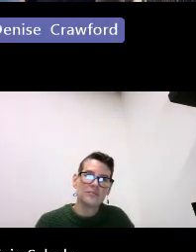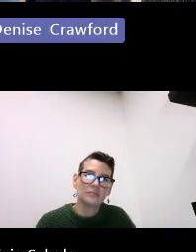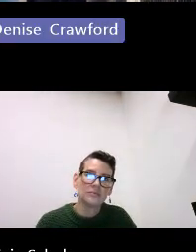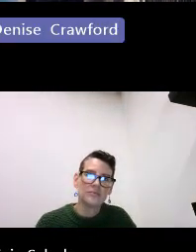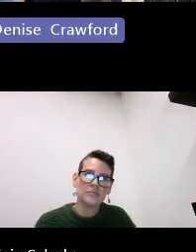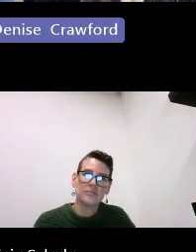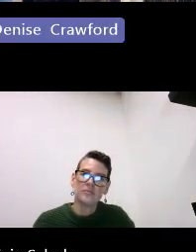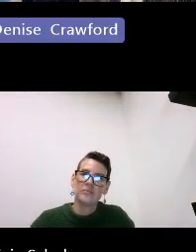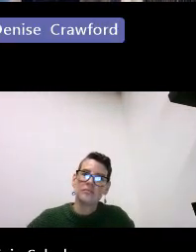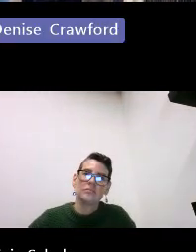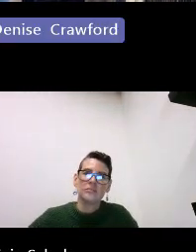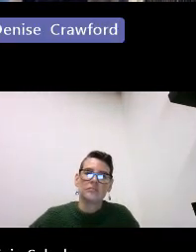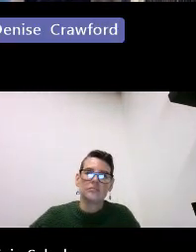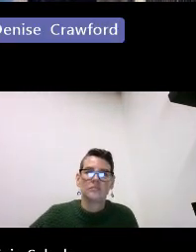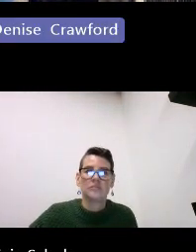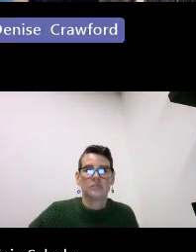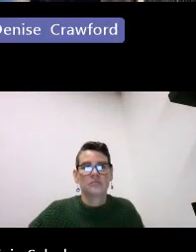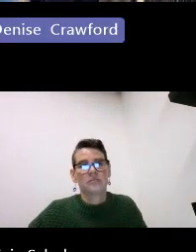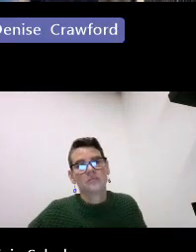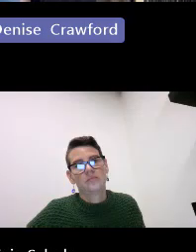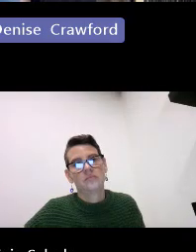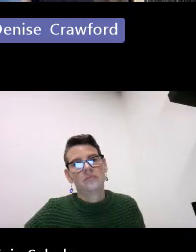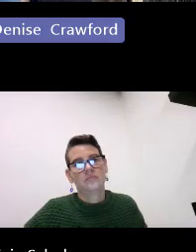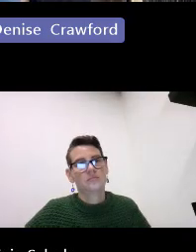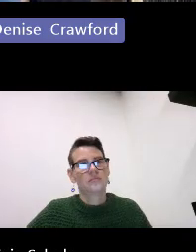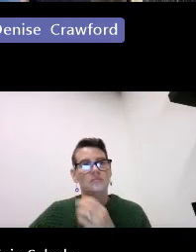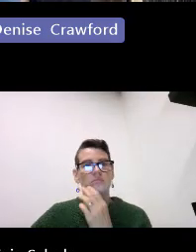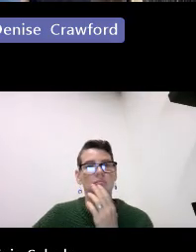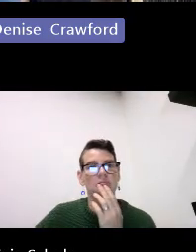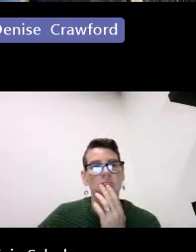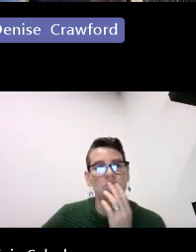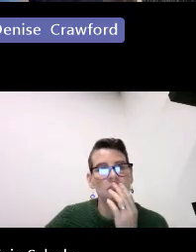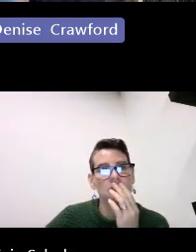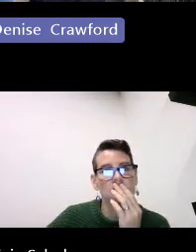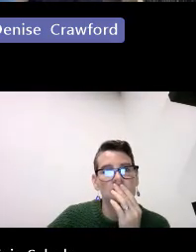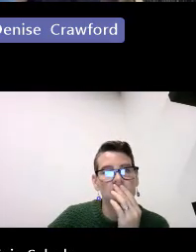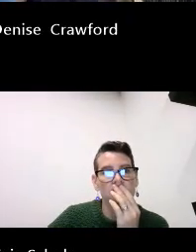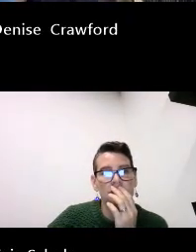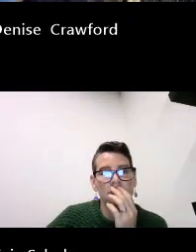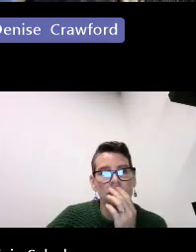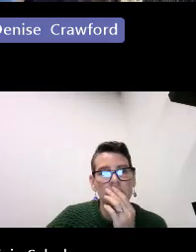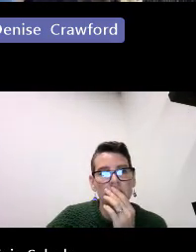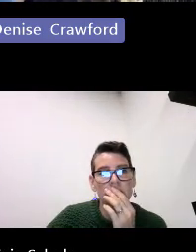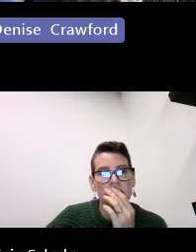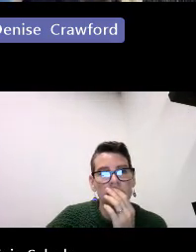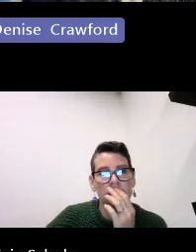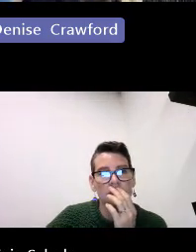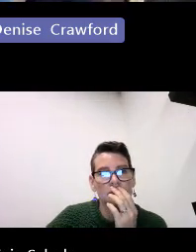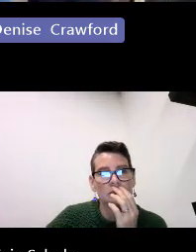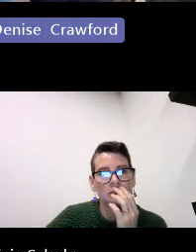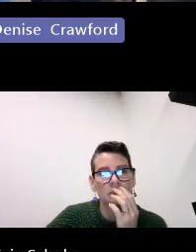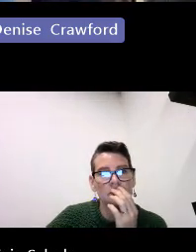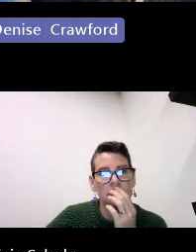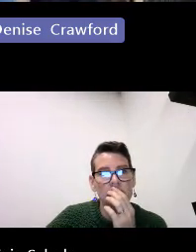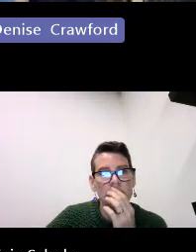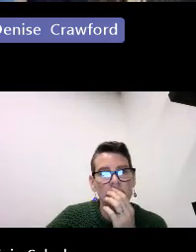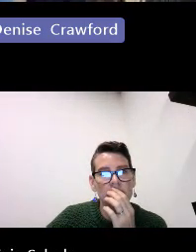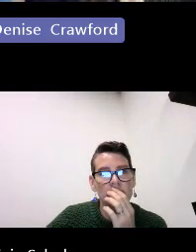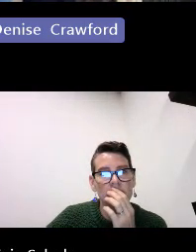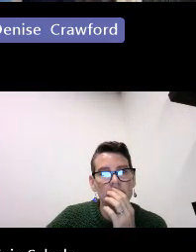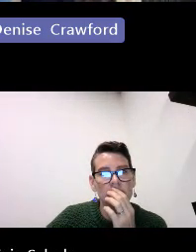Excuse me, missing. I have a quick question about the DAP note, where you had said to not use